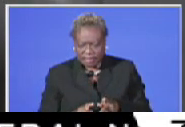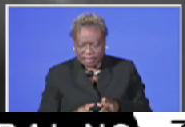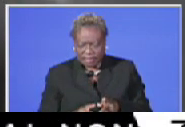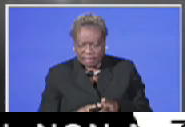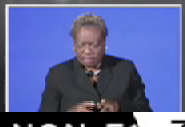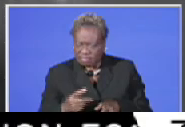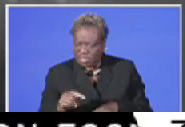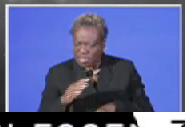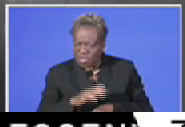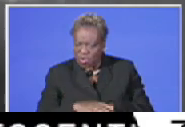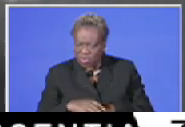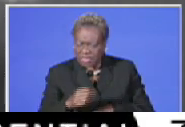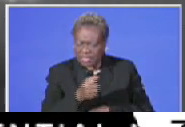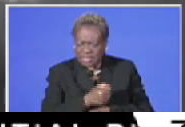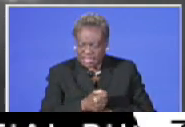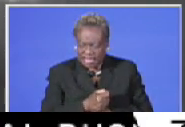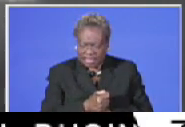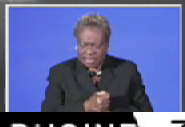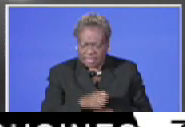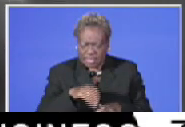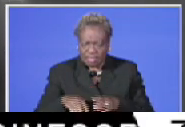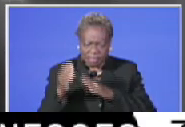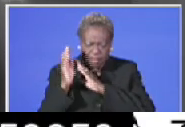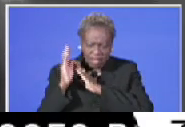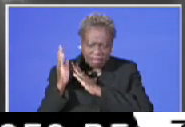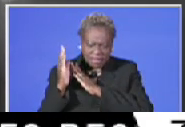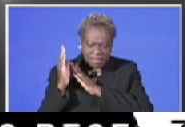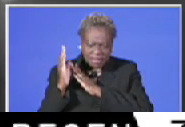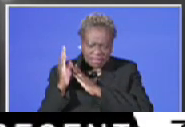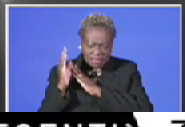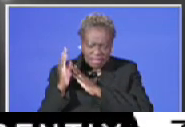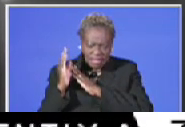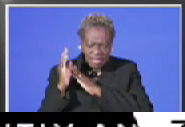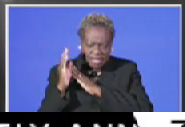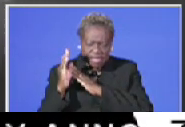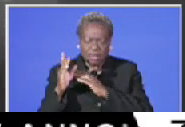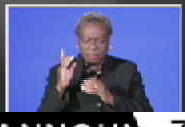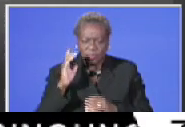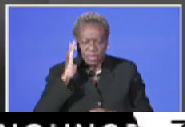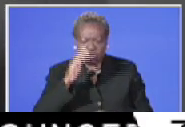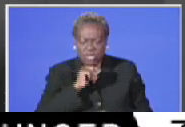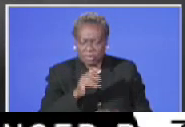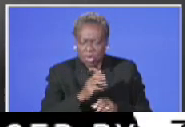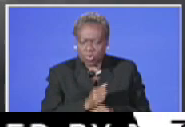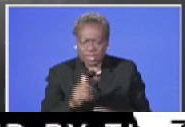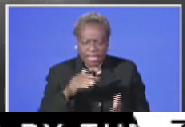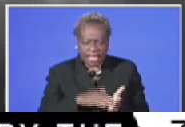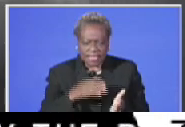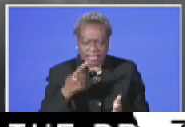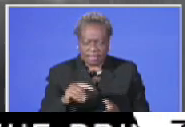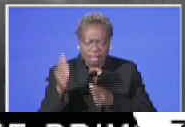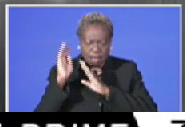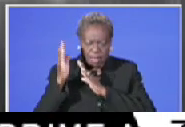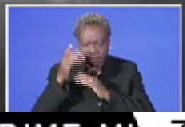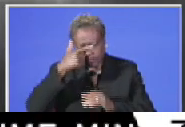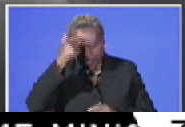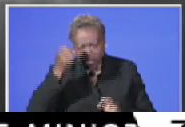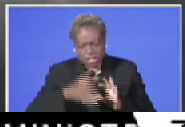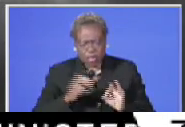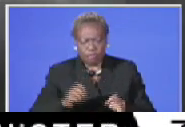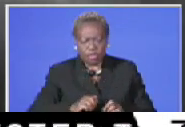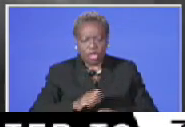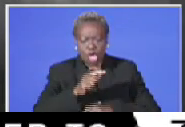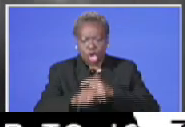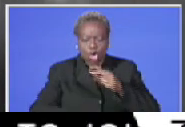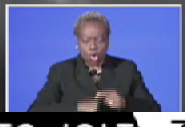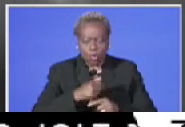visit to the Bahamas scheduled for April had to be cancelled, not because of anything the Bahamas did, but because of the global pandemic, and